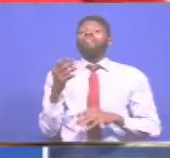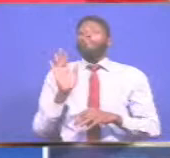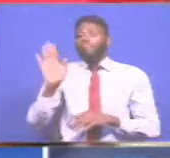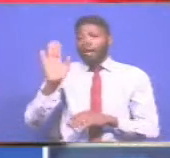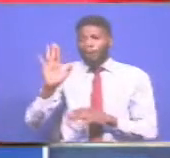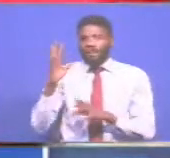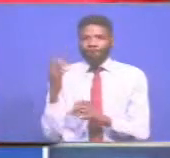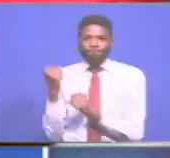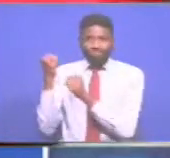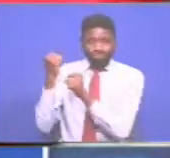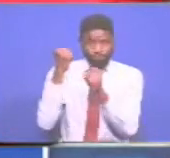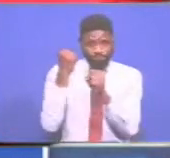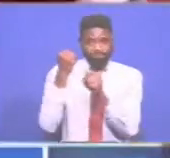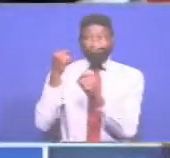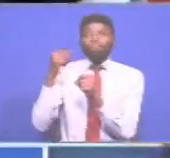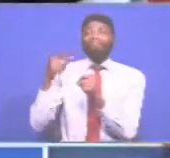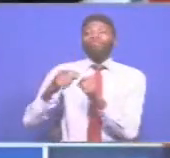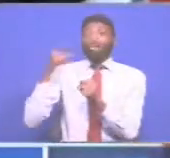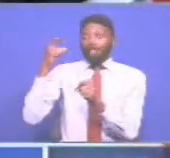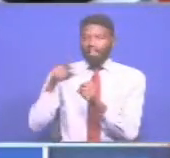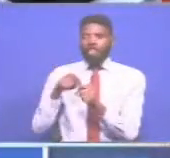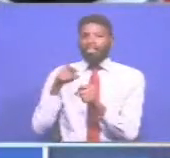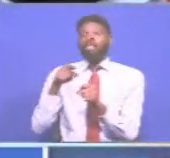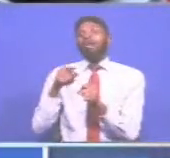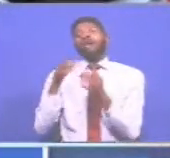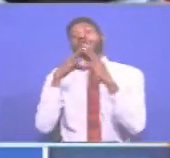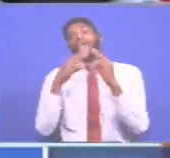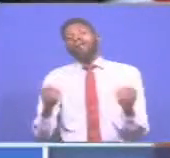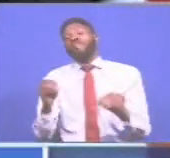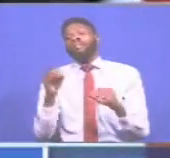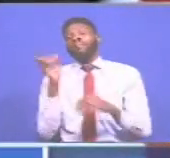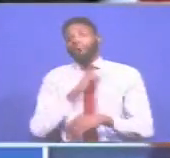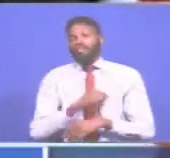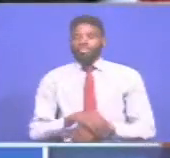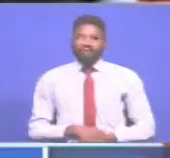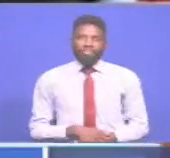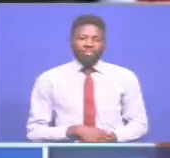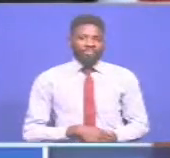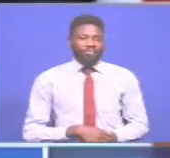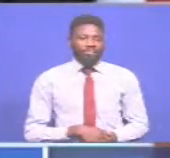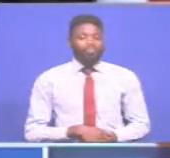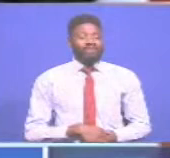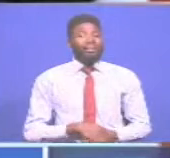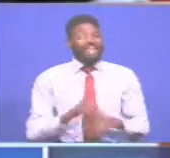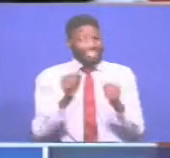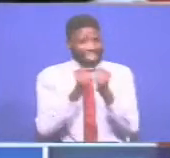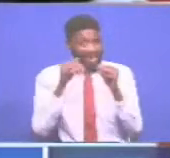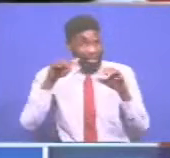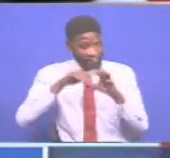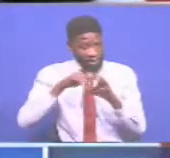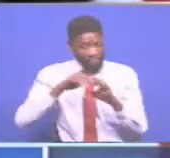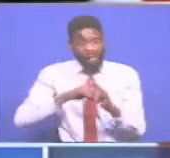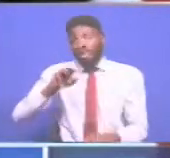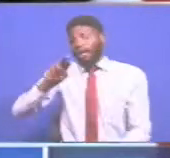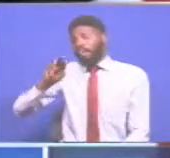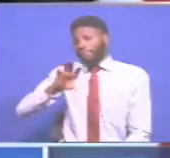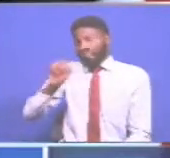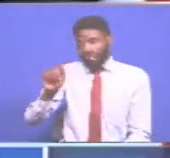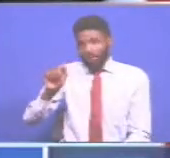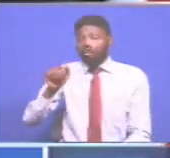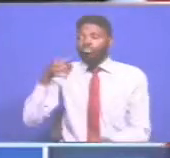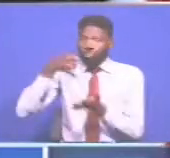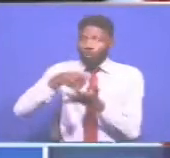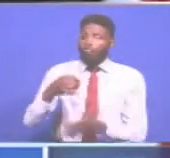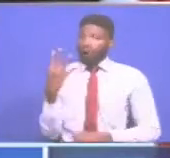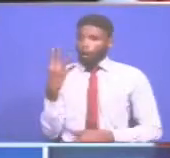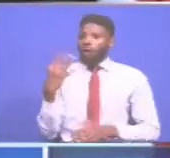from convening the sitting 4 members. Painfully is that 10 members of the Assembly, including the 4 I am with